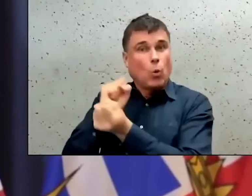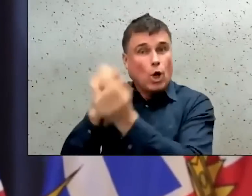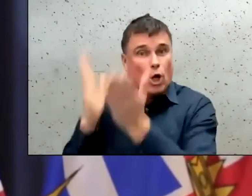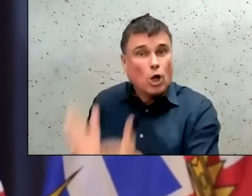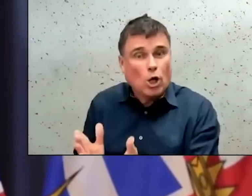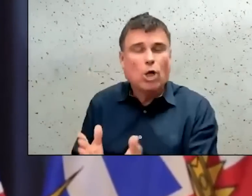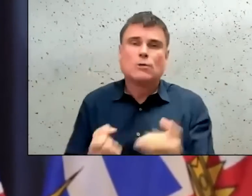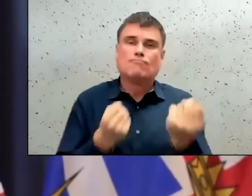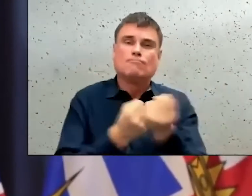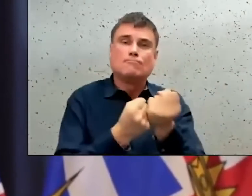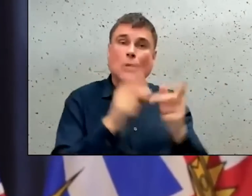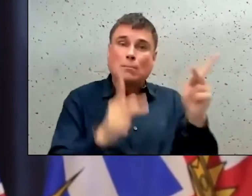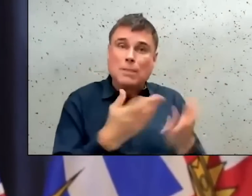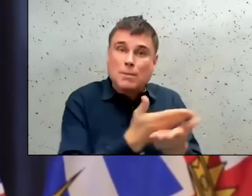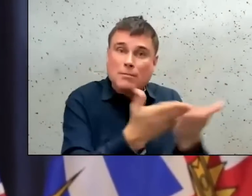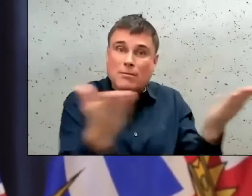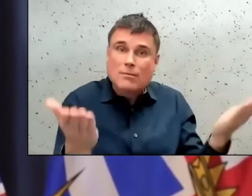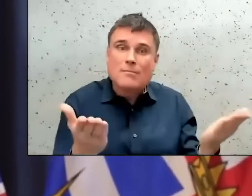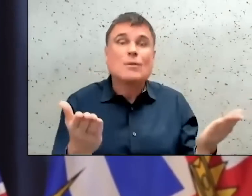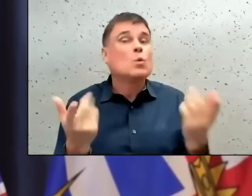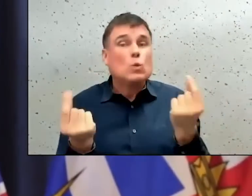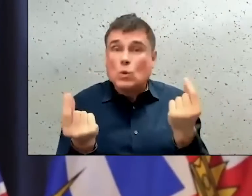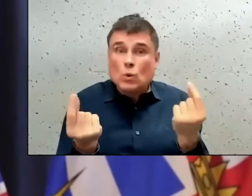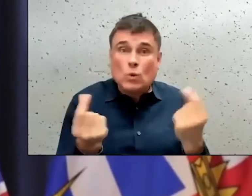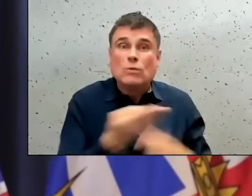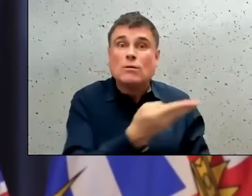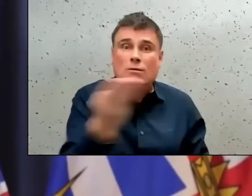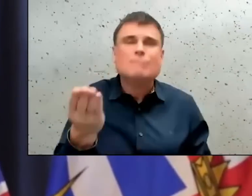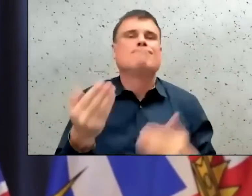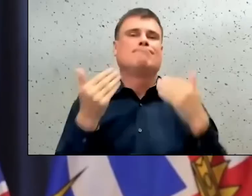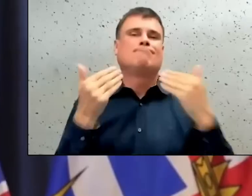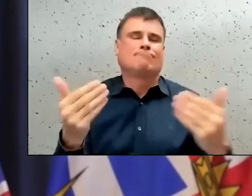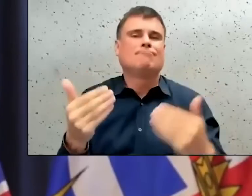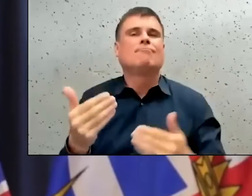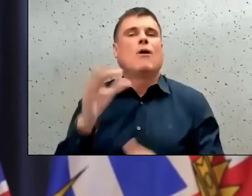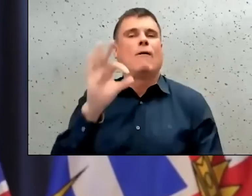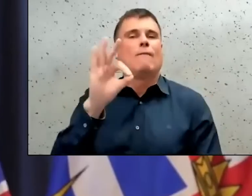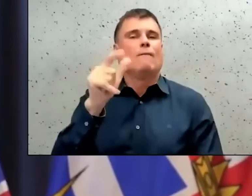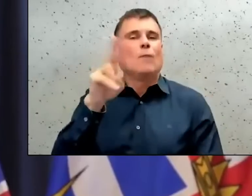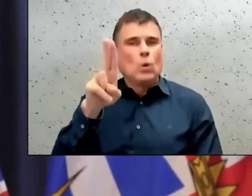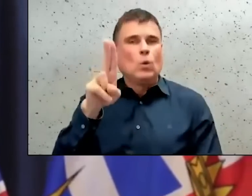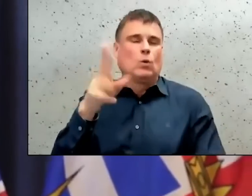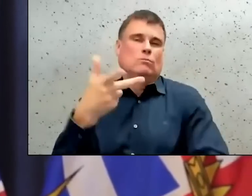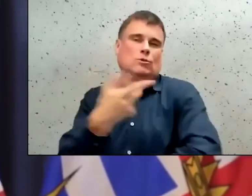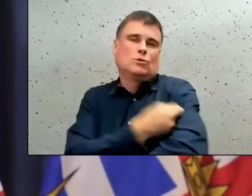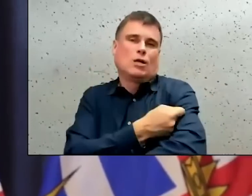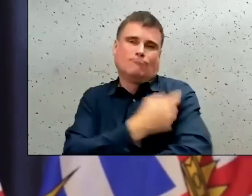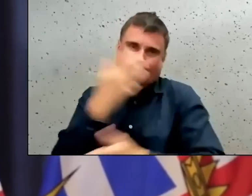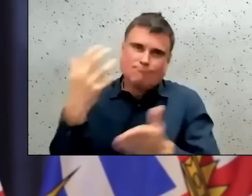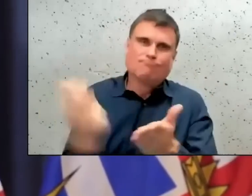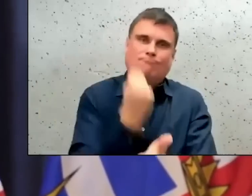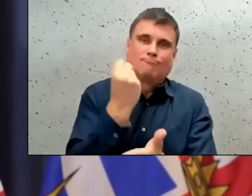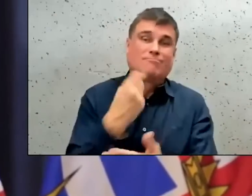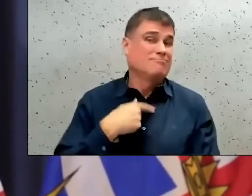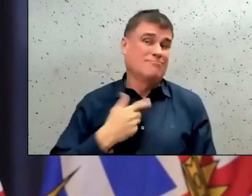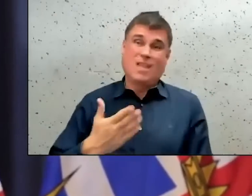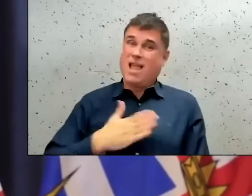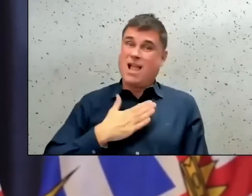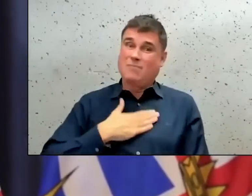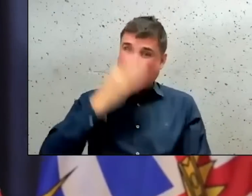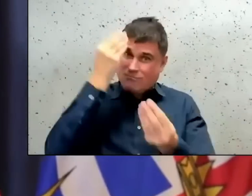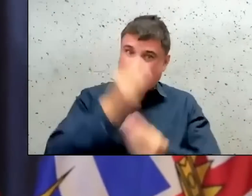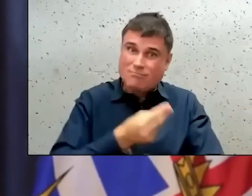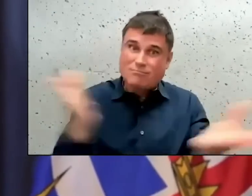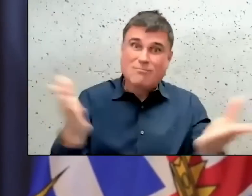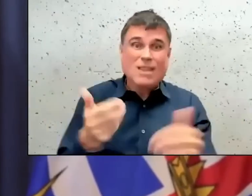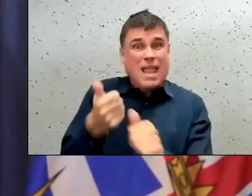to book an appointment to get an influenza vaccine. I'm happy to share that every person over 6 months of age has the option to get